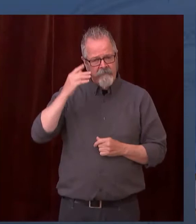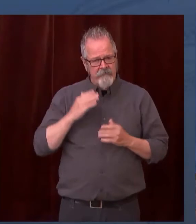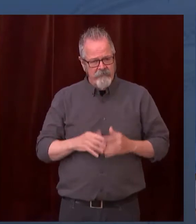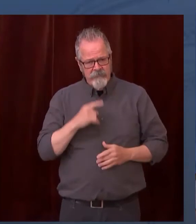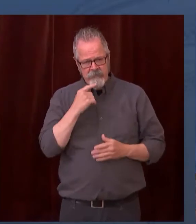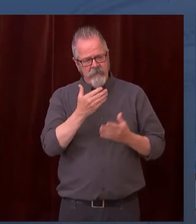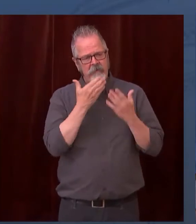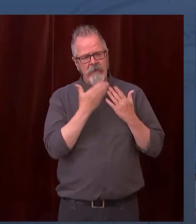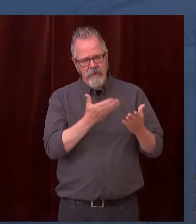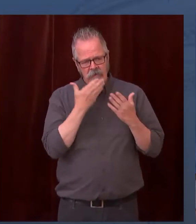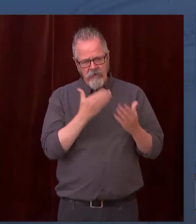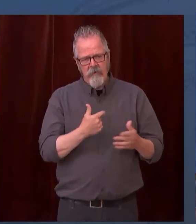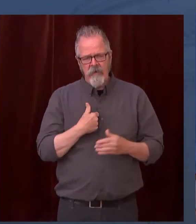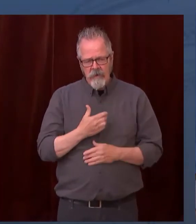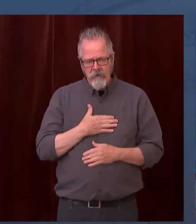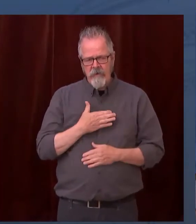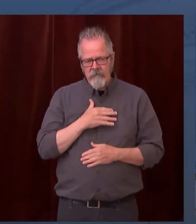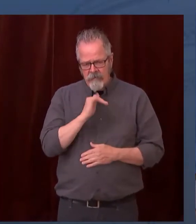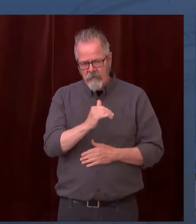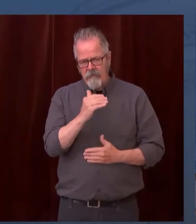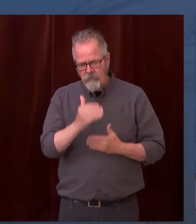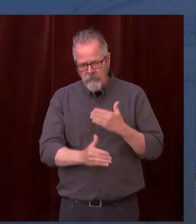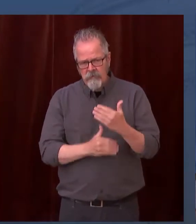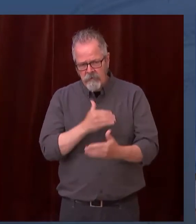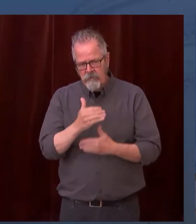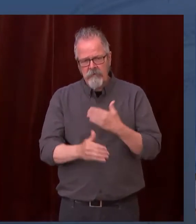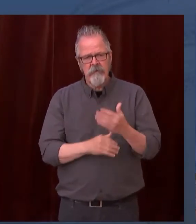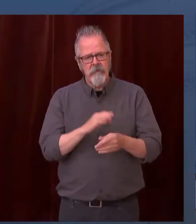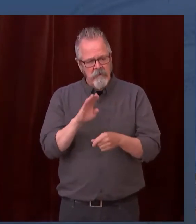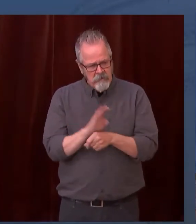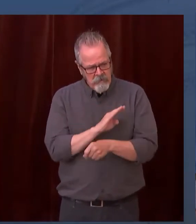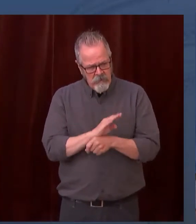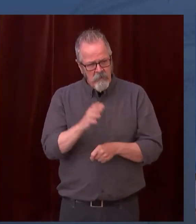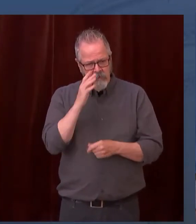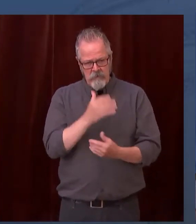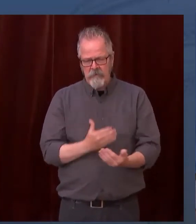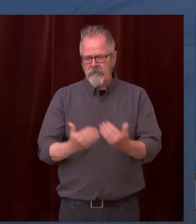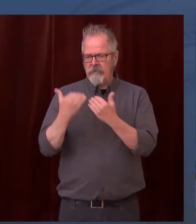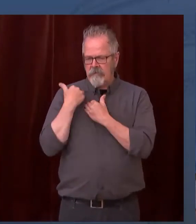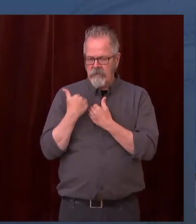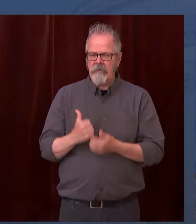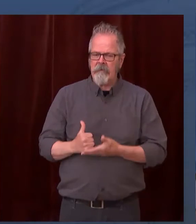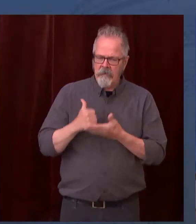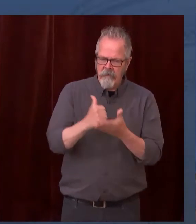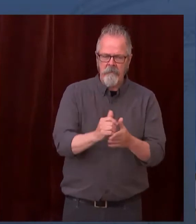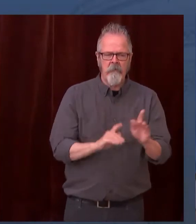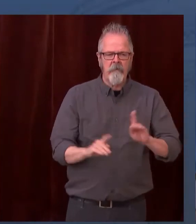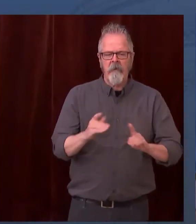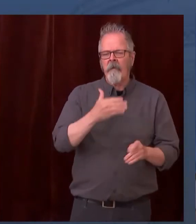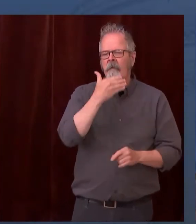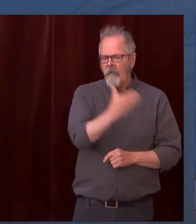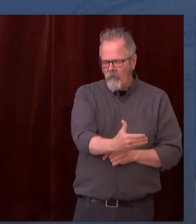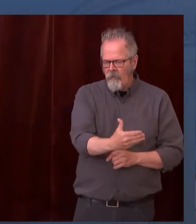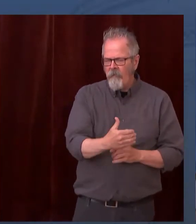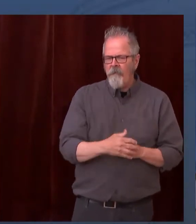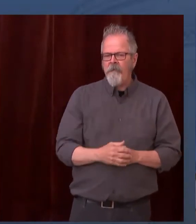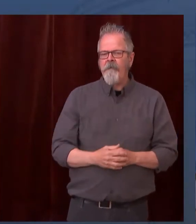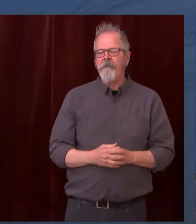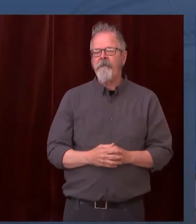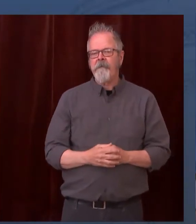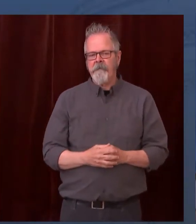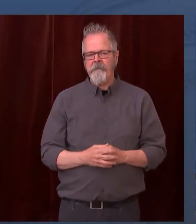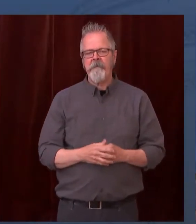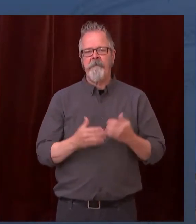know businesses in Yakima are gonna help. So thank you very much. We have Commissioner Delvin. Commissioner, could you share